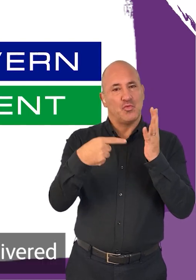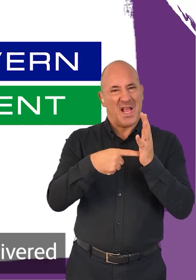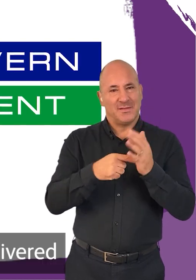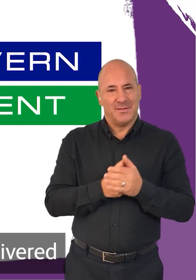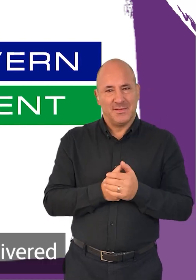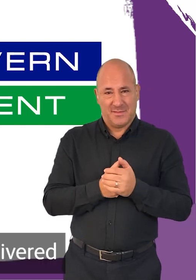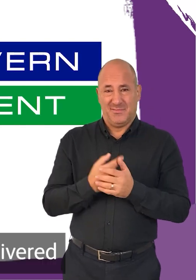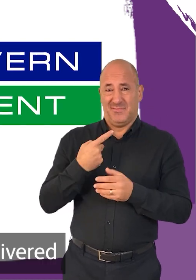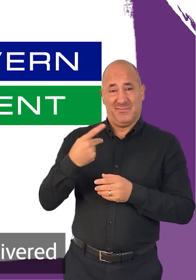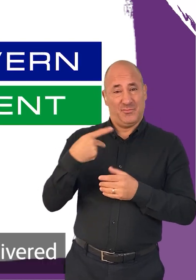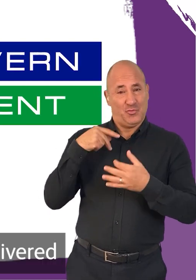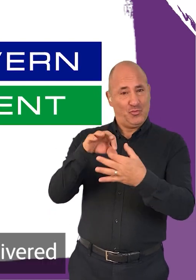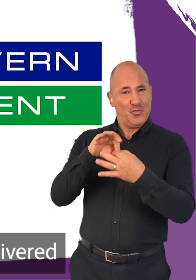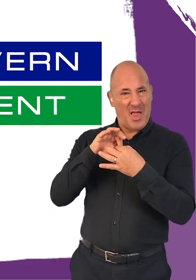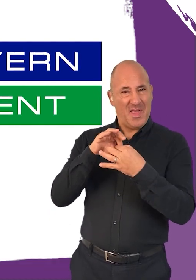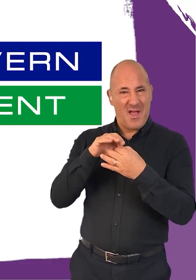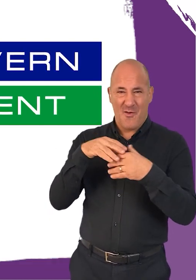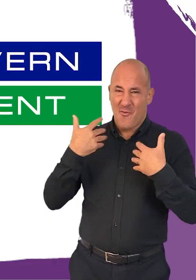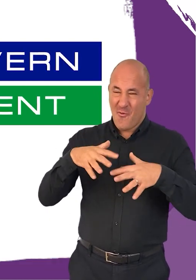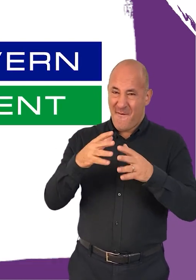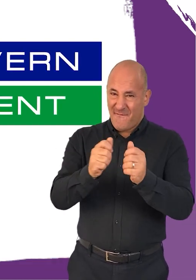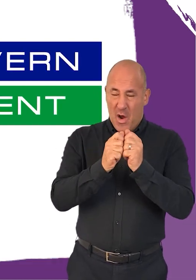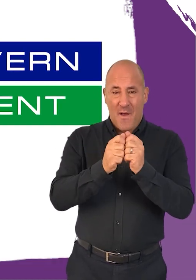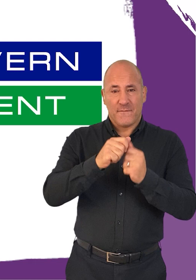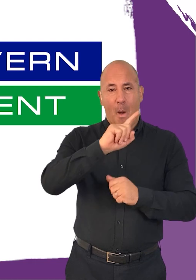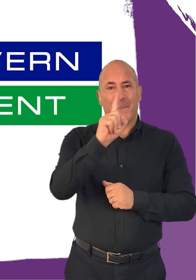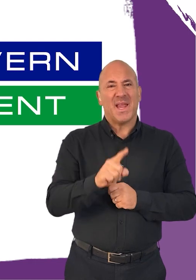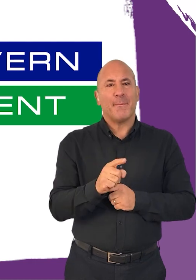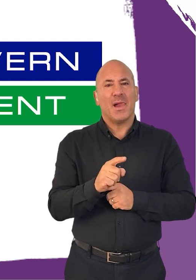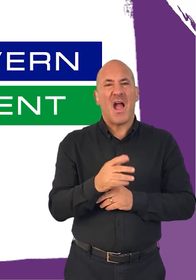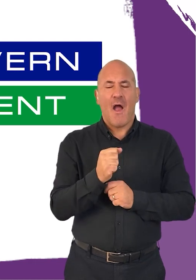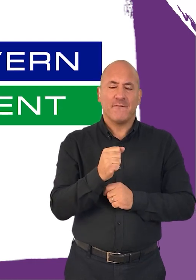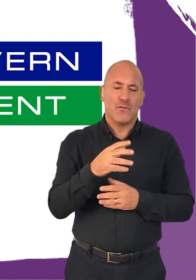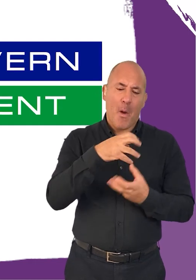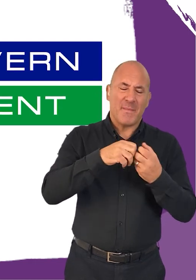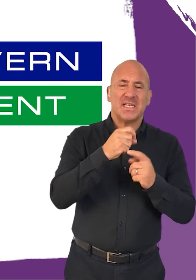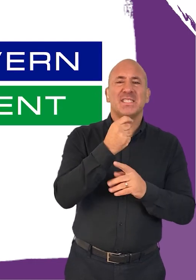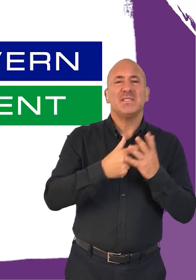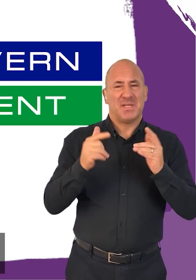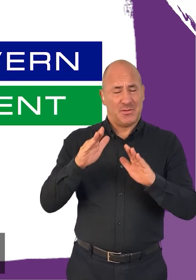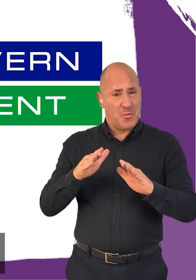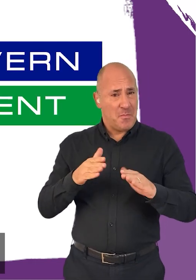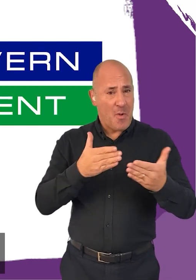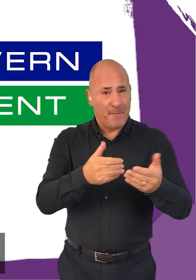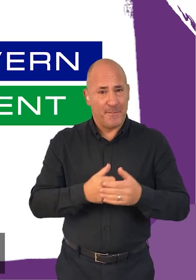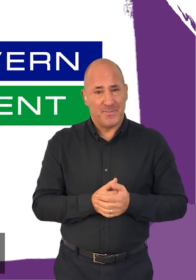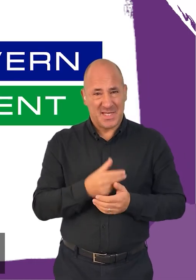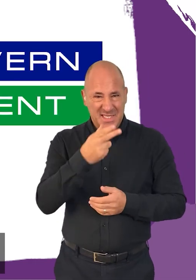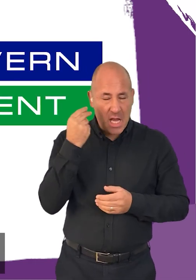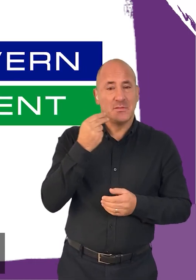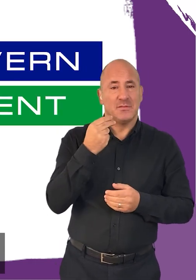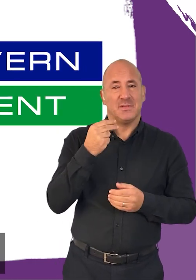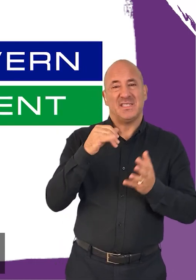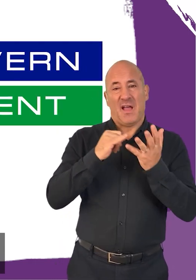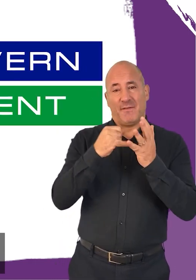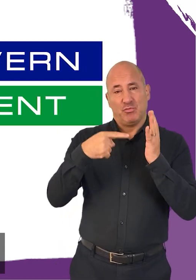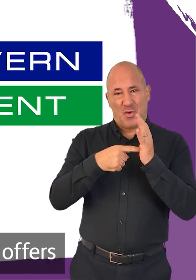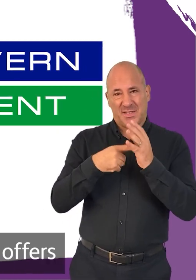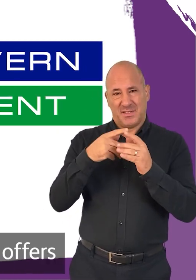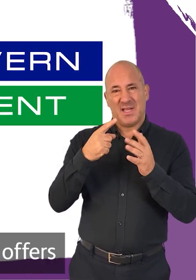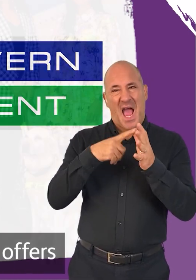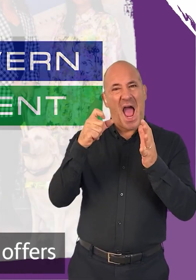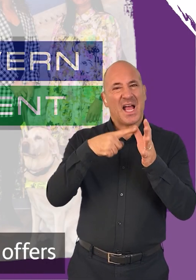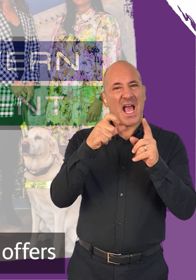Together, Sense and Severn Trent have delivered immense value to people living with complex disabilities. With Sense, Severn Trent